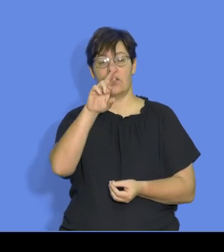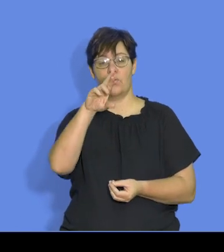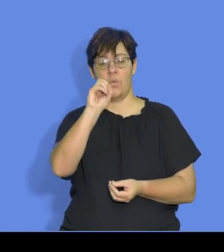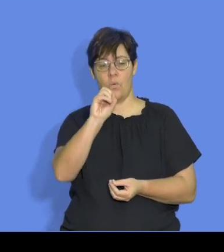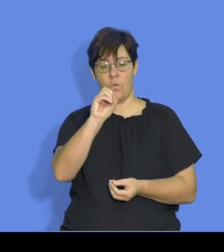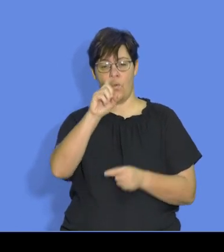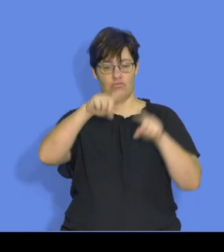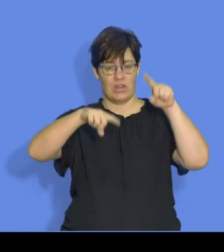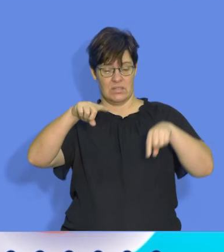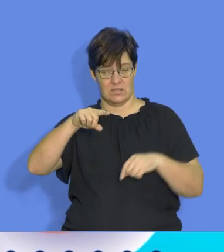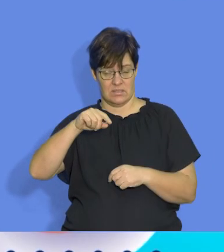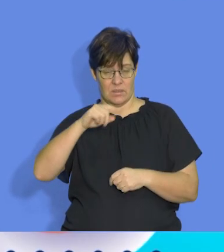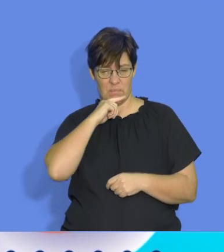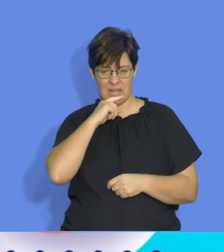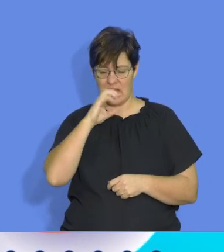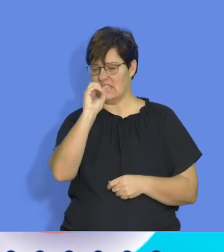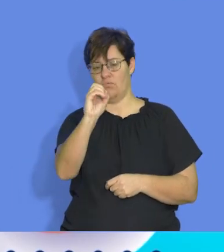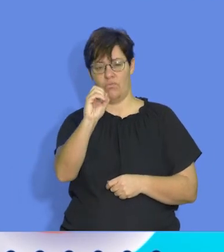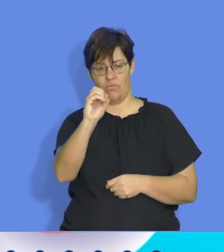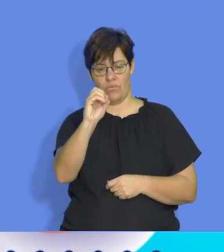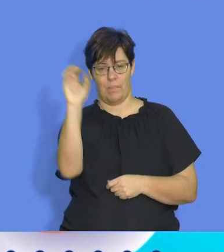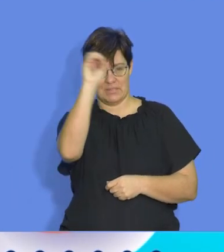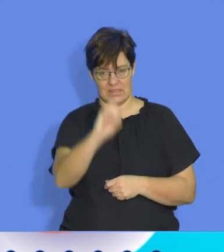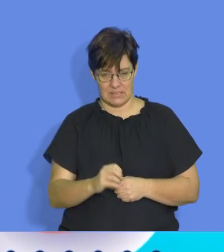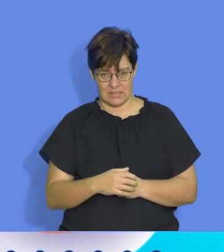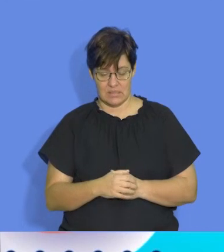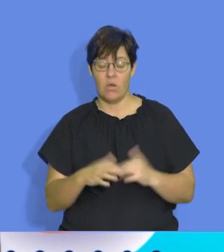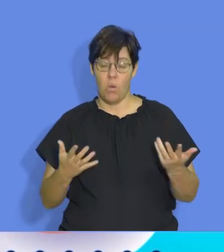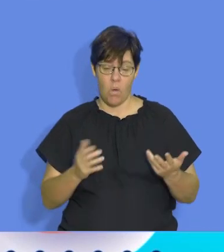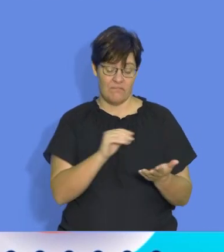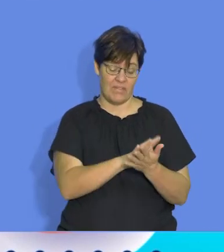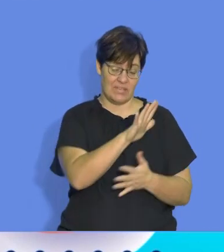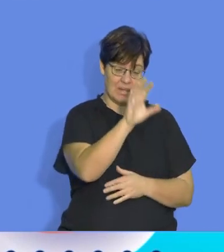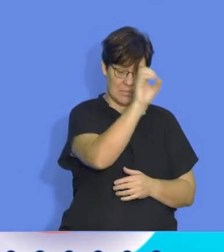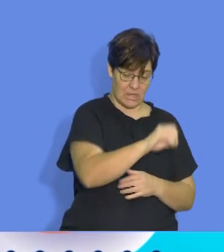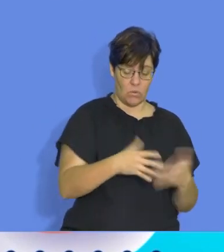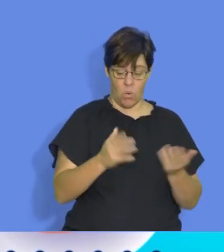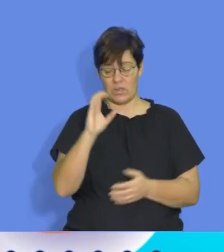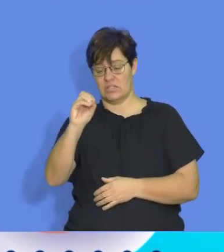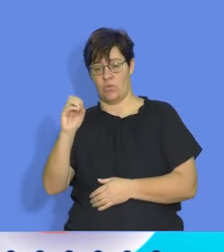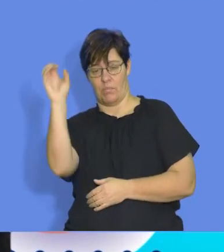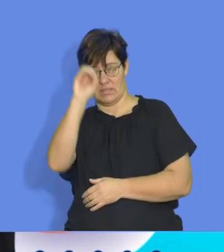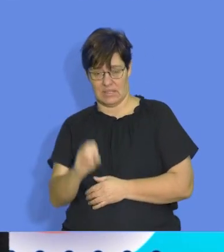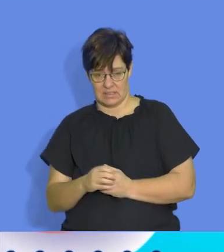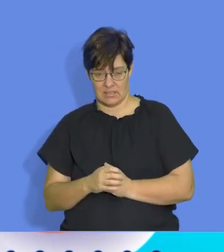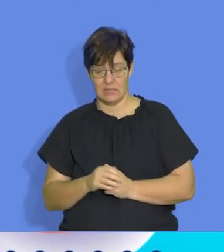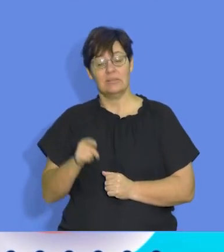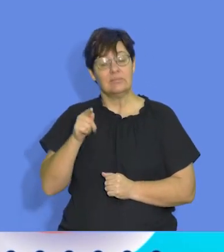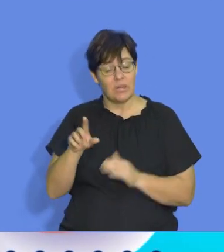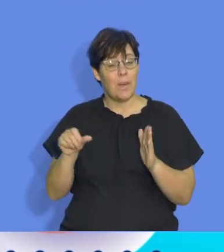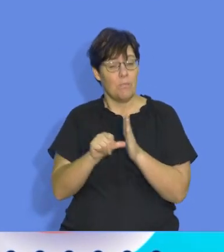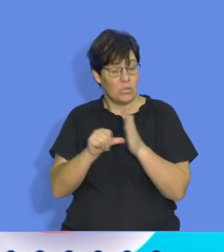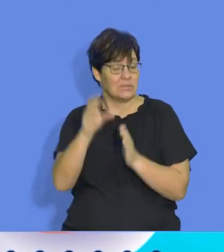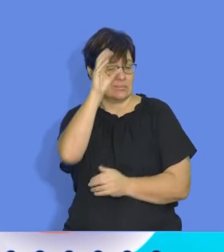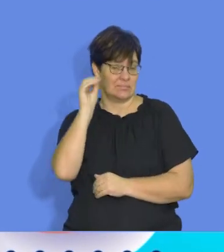rated. So if an item is either zero rated, and I think this is important for you to